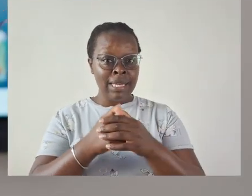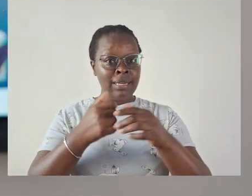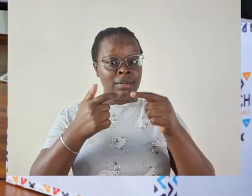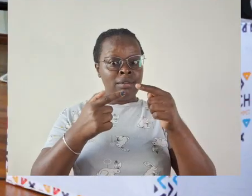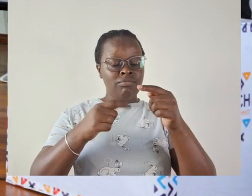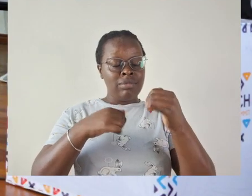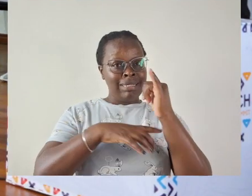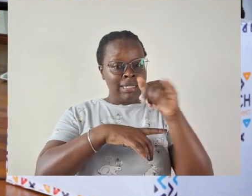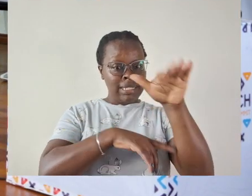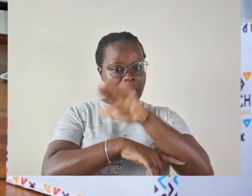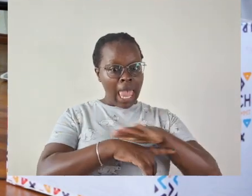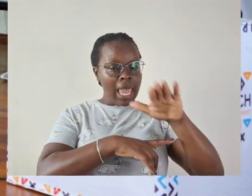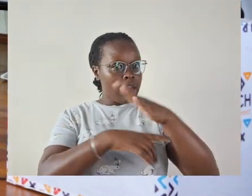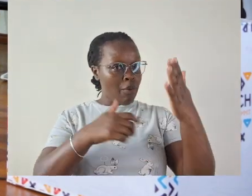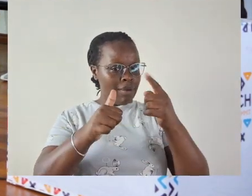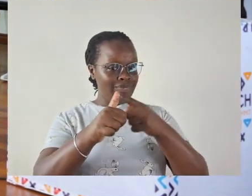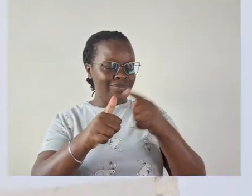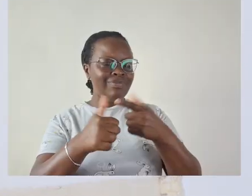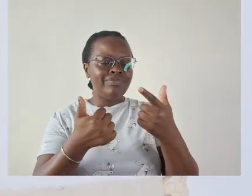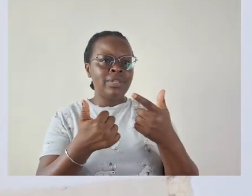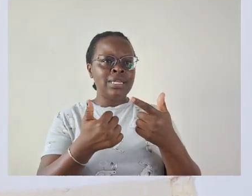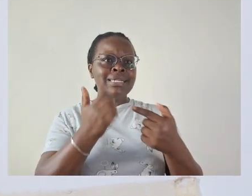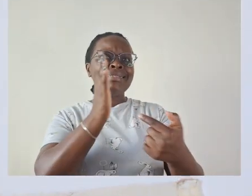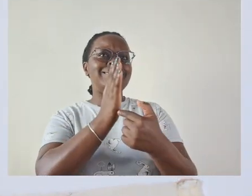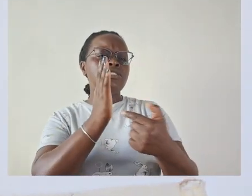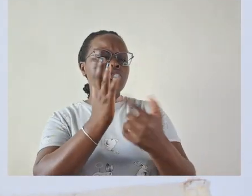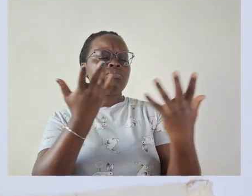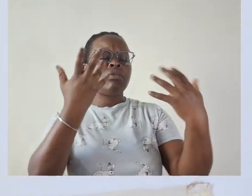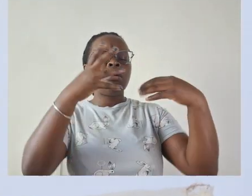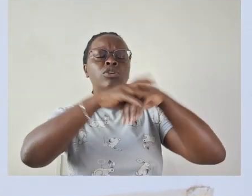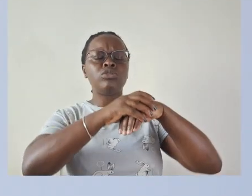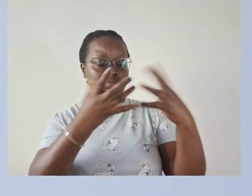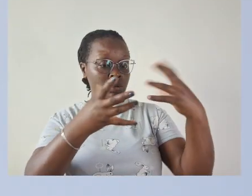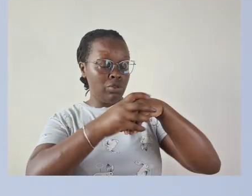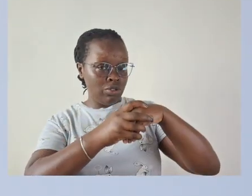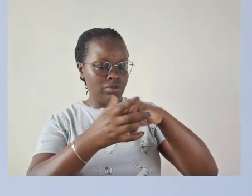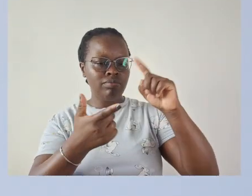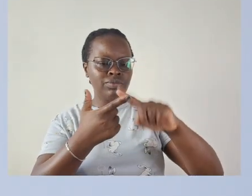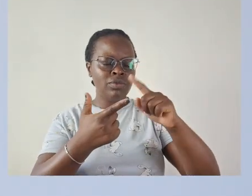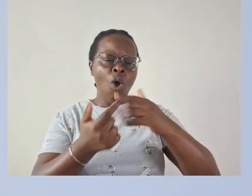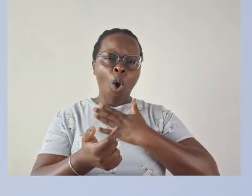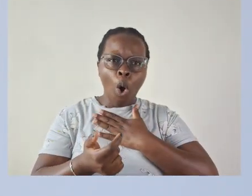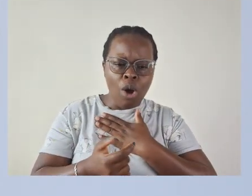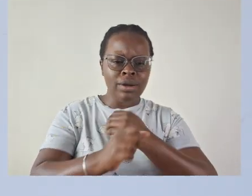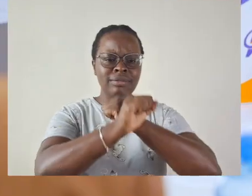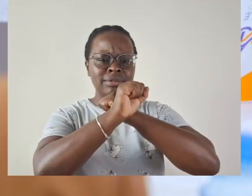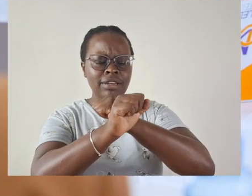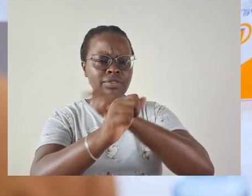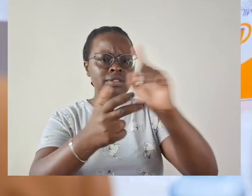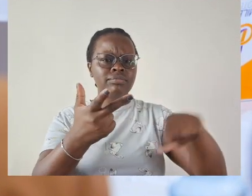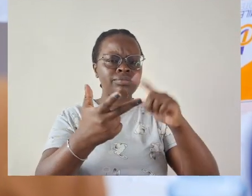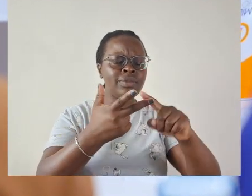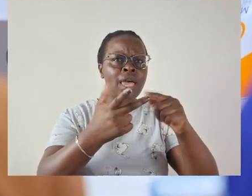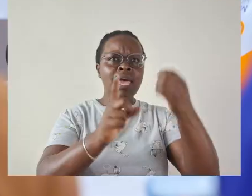design challenge groups, they're tackling critical themes like digital inclusion, online safety, climate education, and data protection